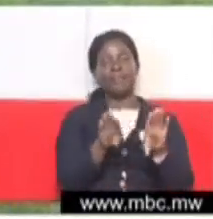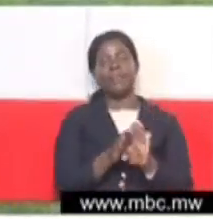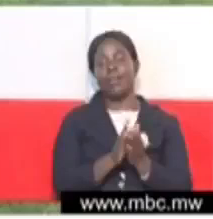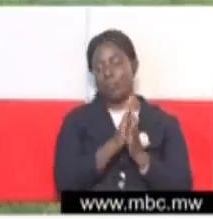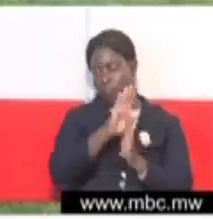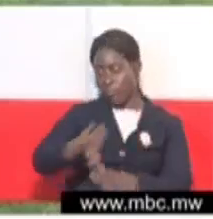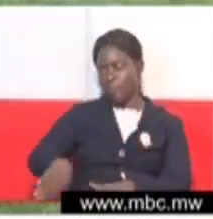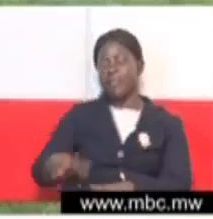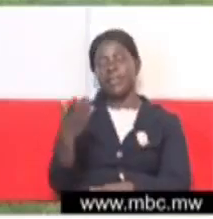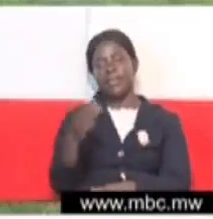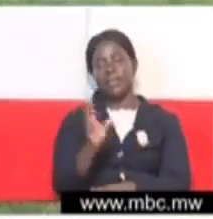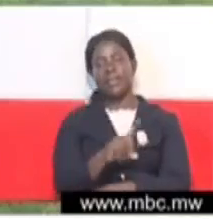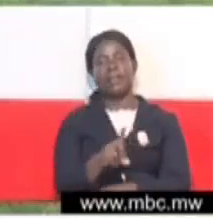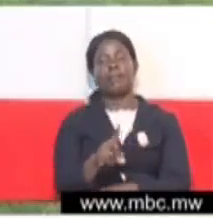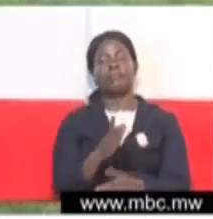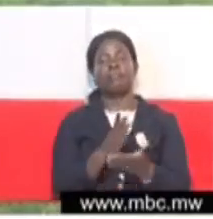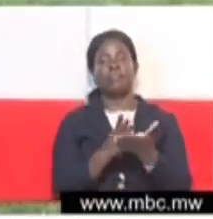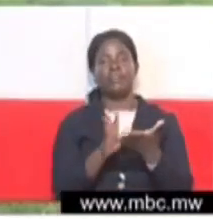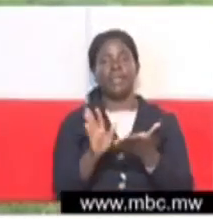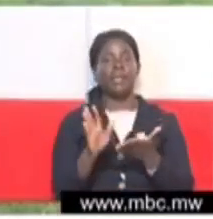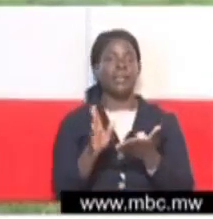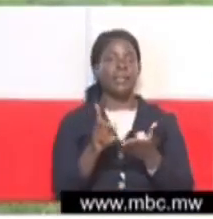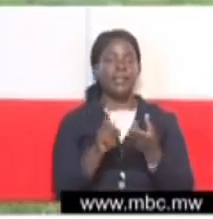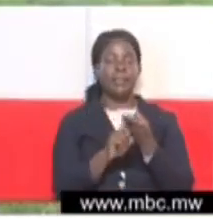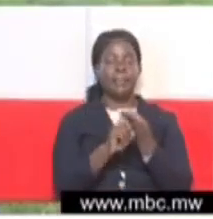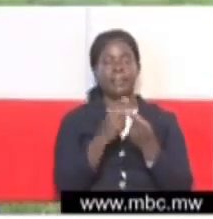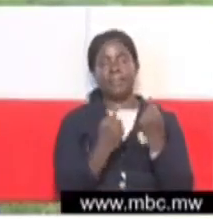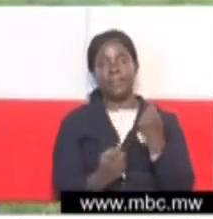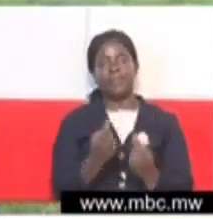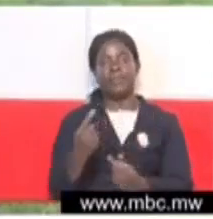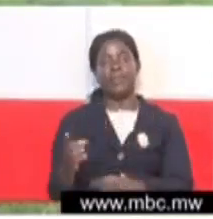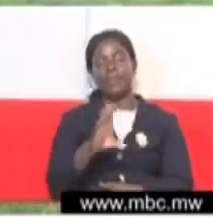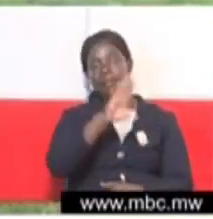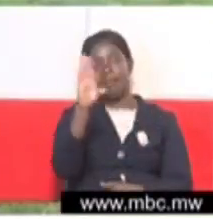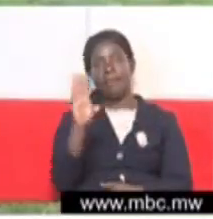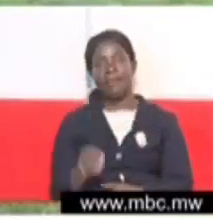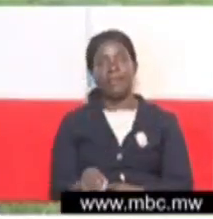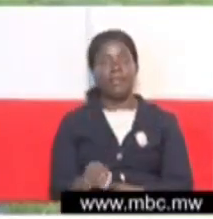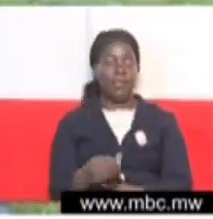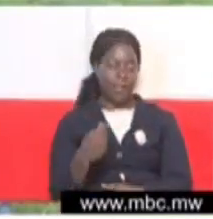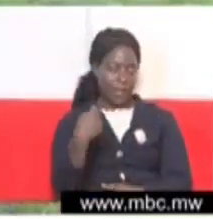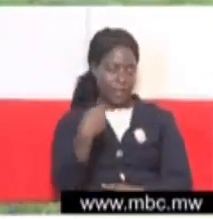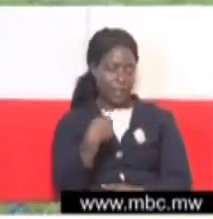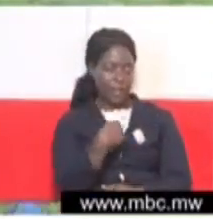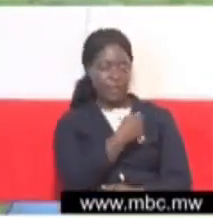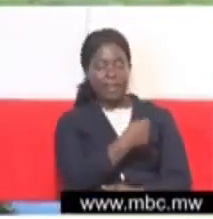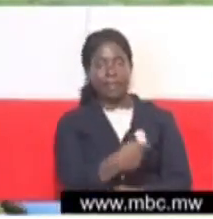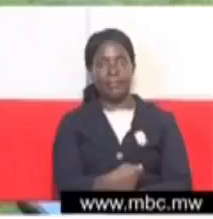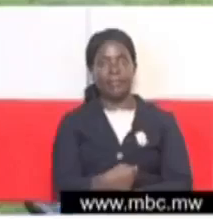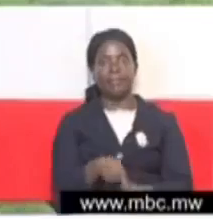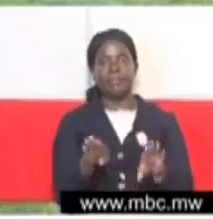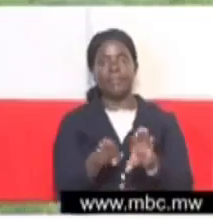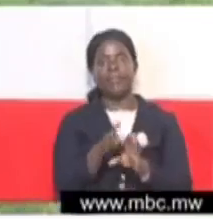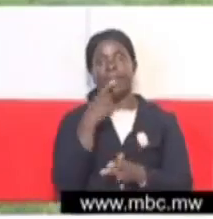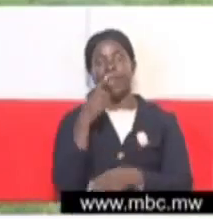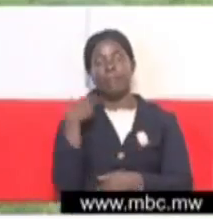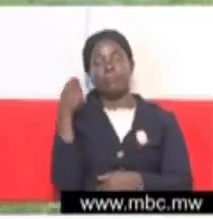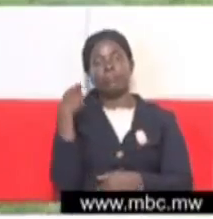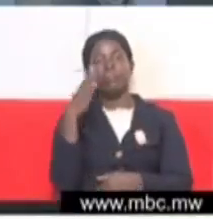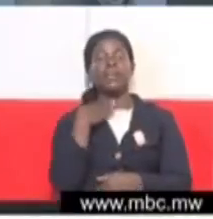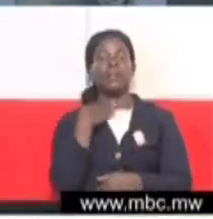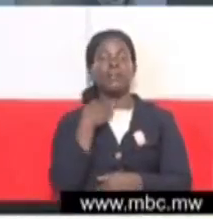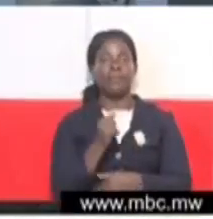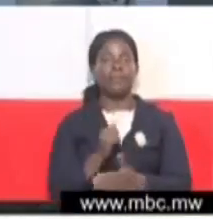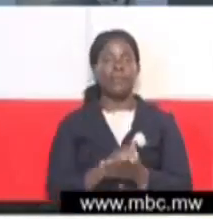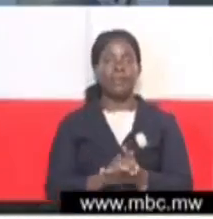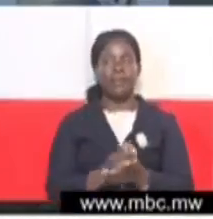out on the relationship and cooperation between Africa and China. Chintedza adds that Malawi also needs to direct the